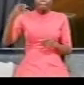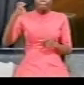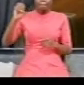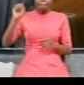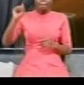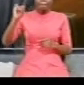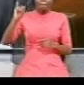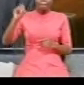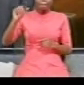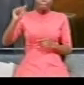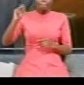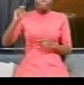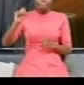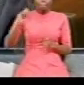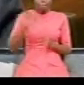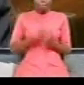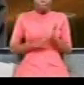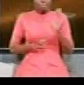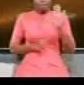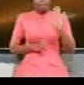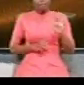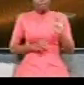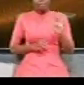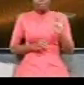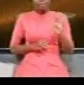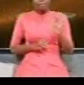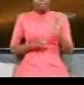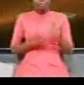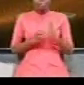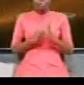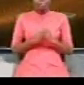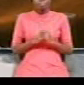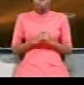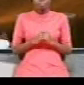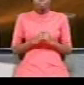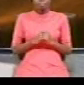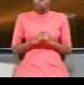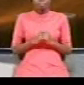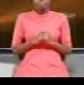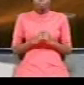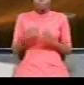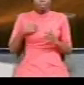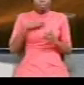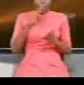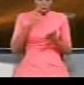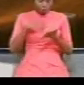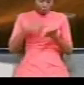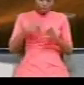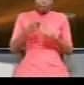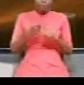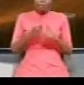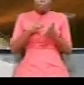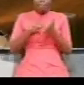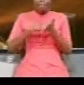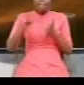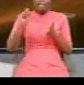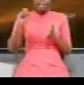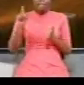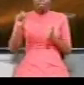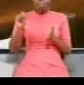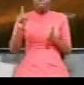5. Ephesians chapter 5. We're going to read verse